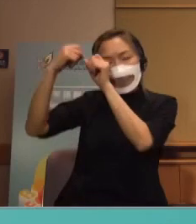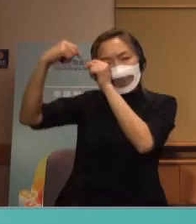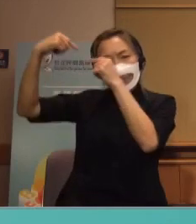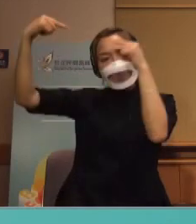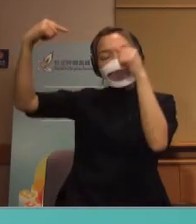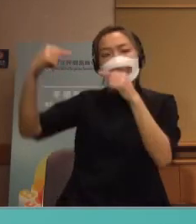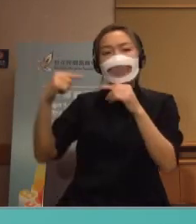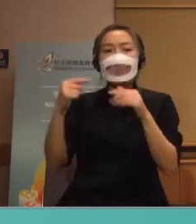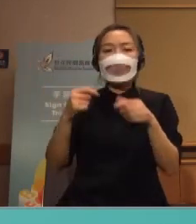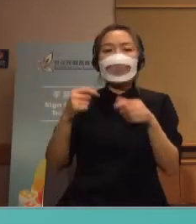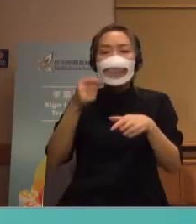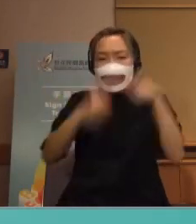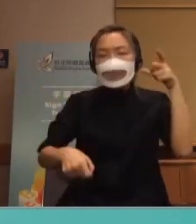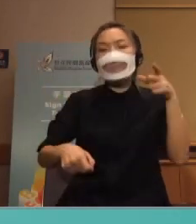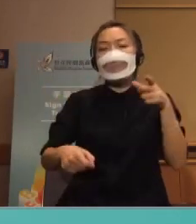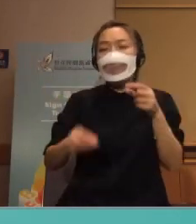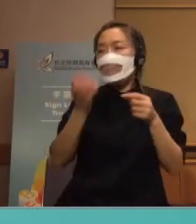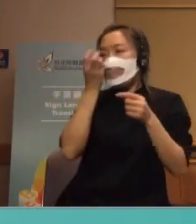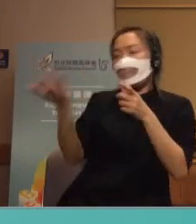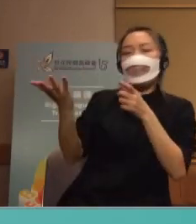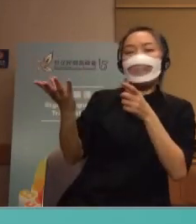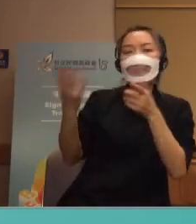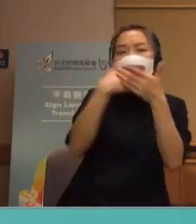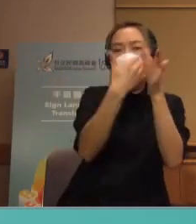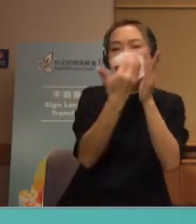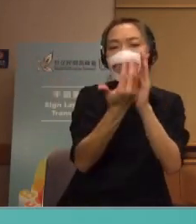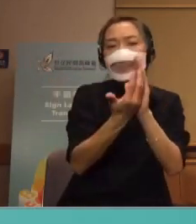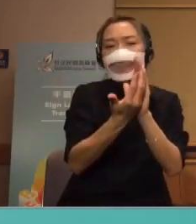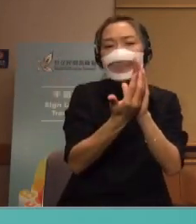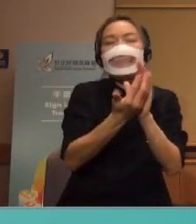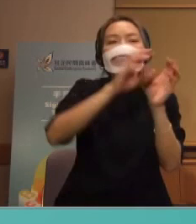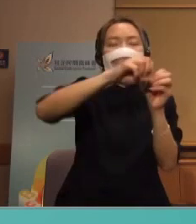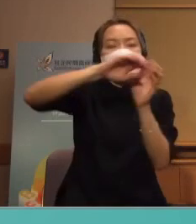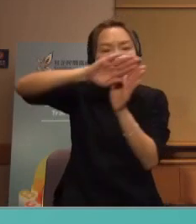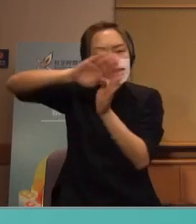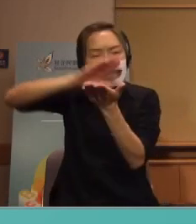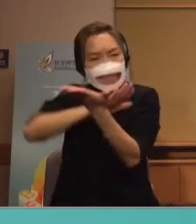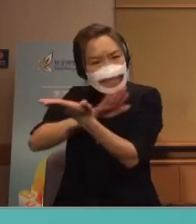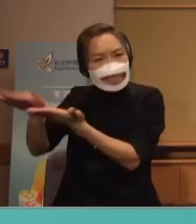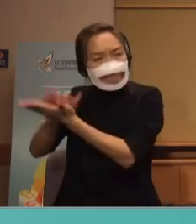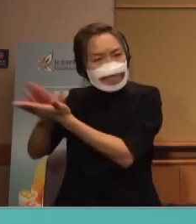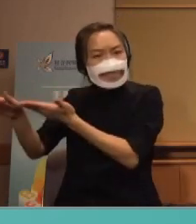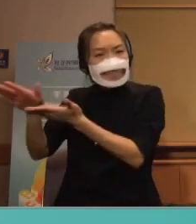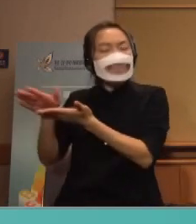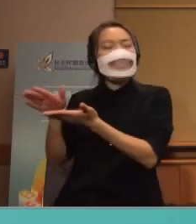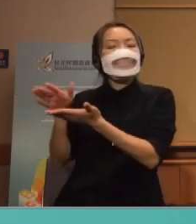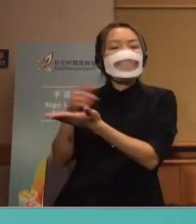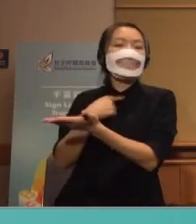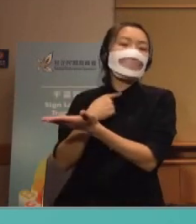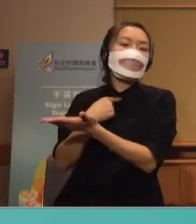amplify points so that they get more clicks and views. But that's my view. It's very idealistic, I know.